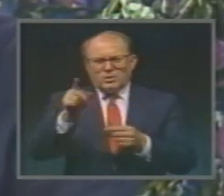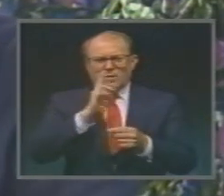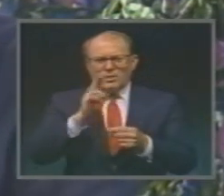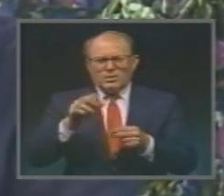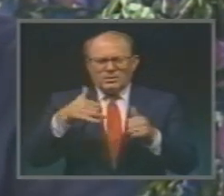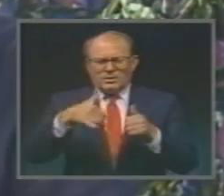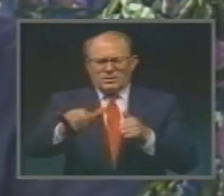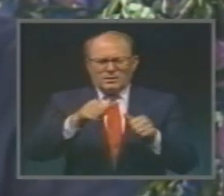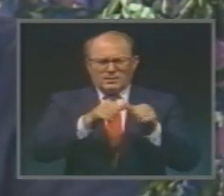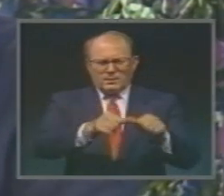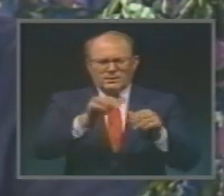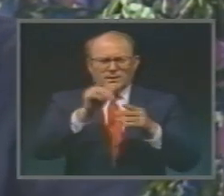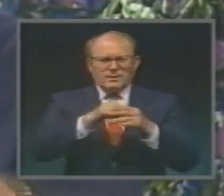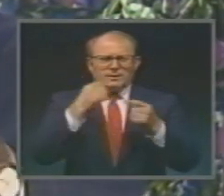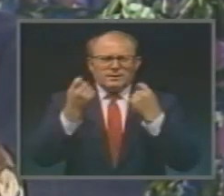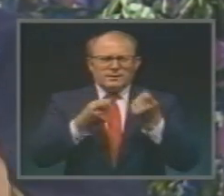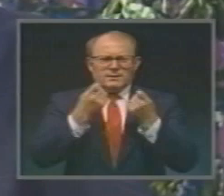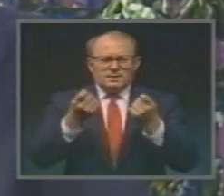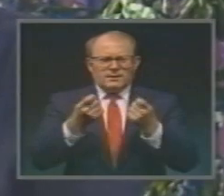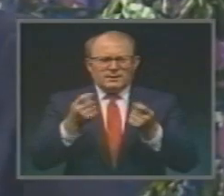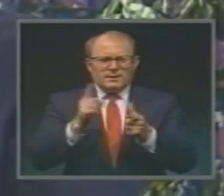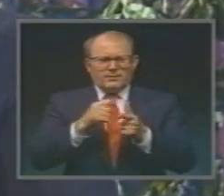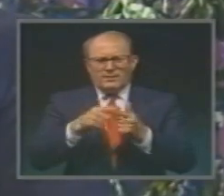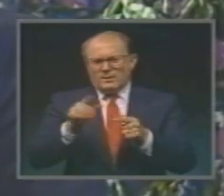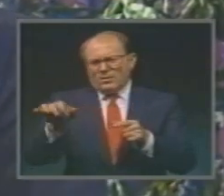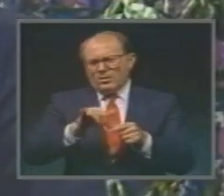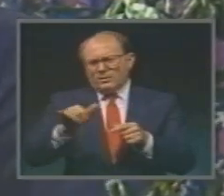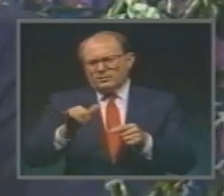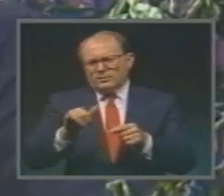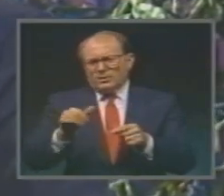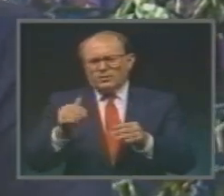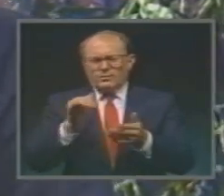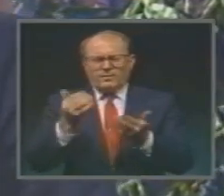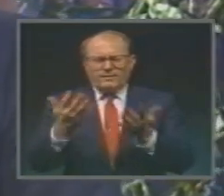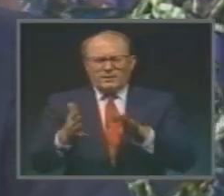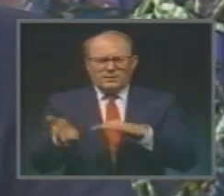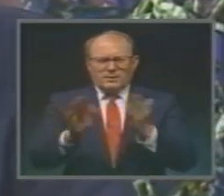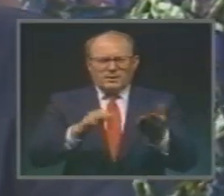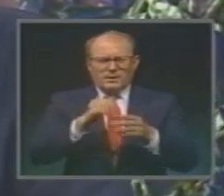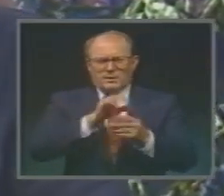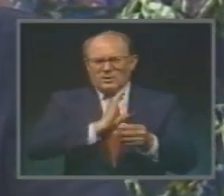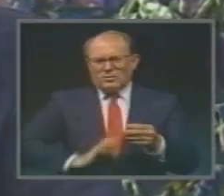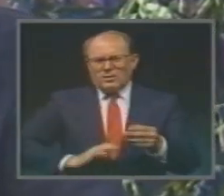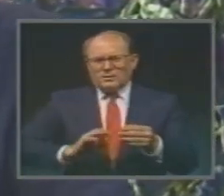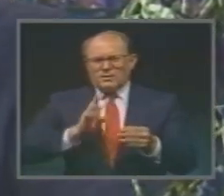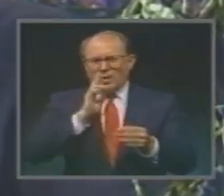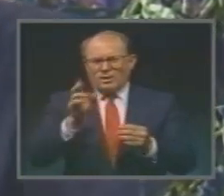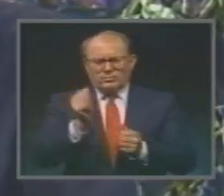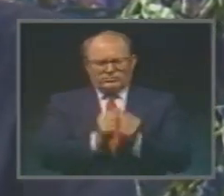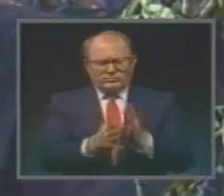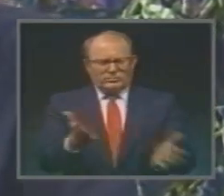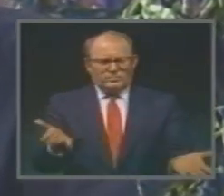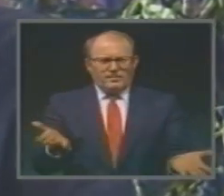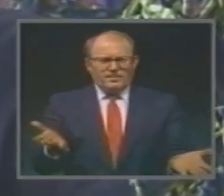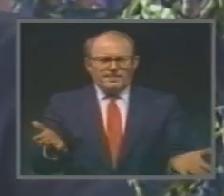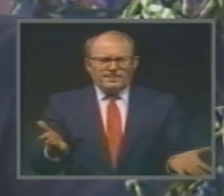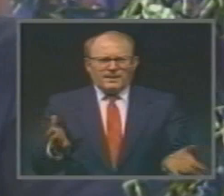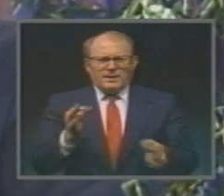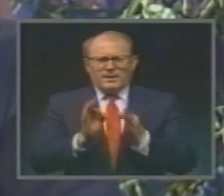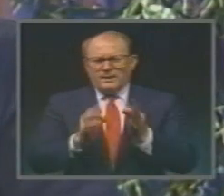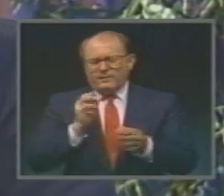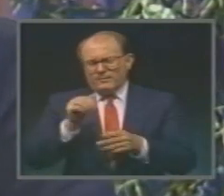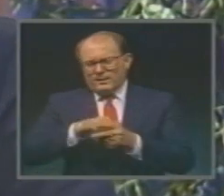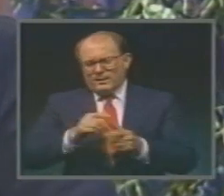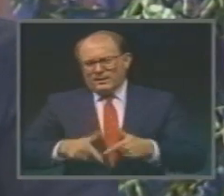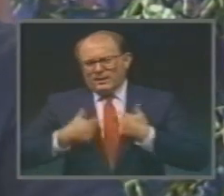your sins. Then they also which are fallen asleep in Christ are perished. If in this life only we have